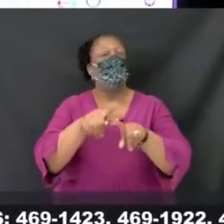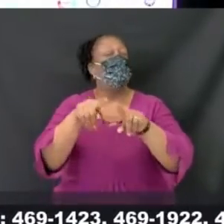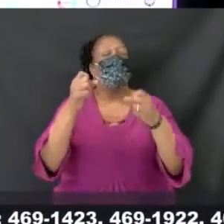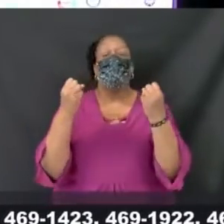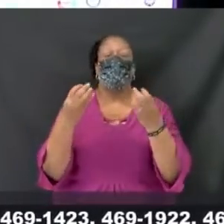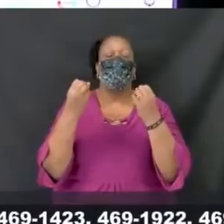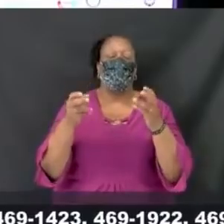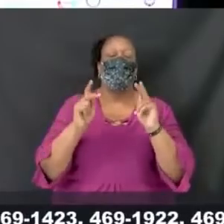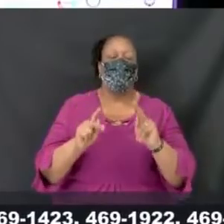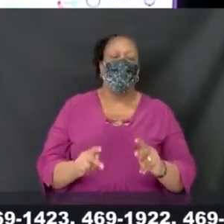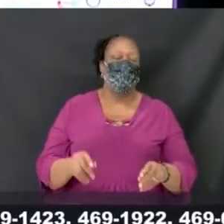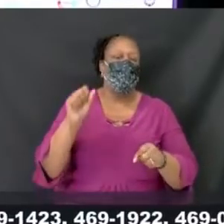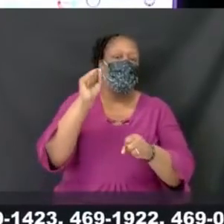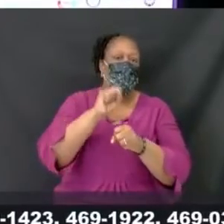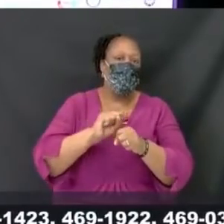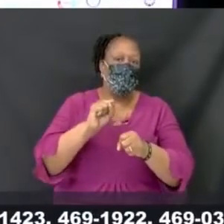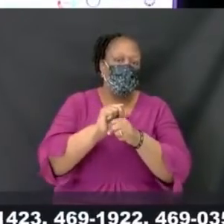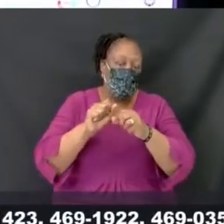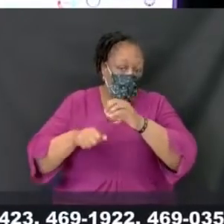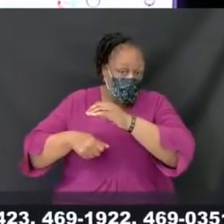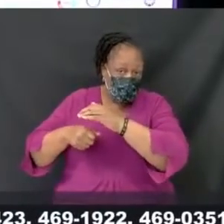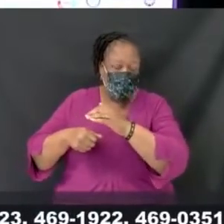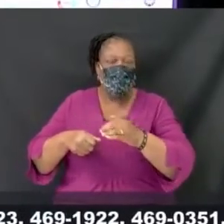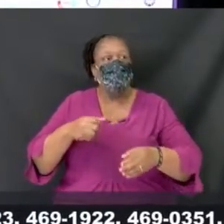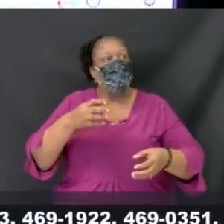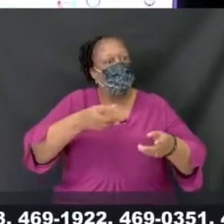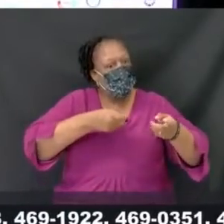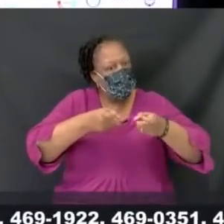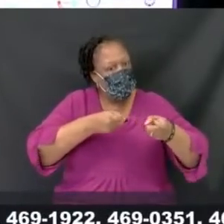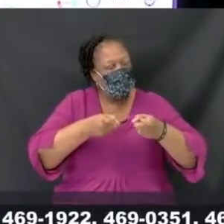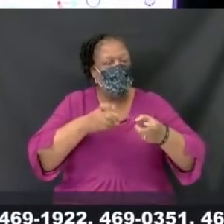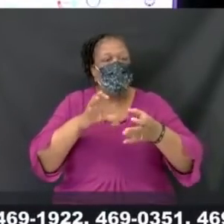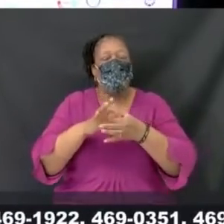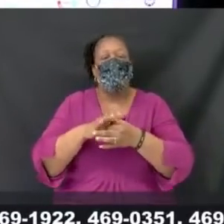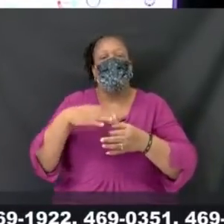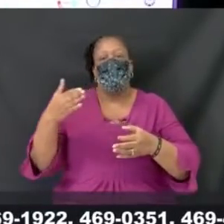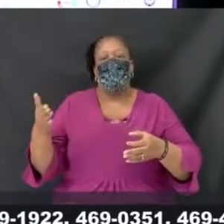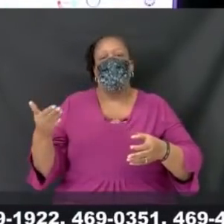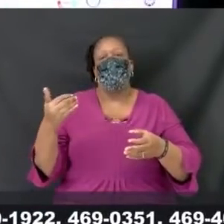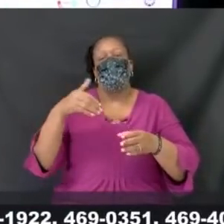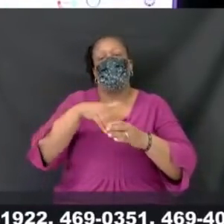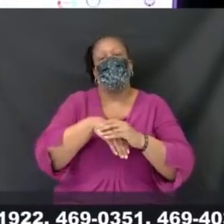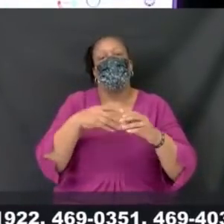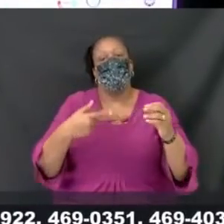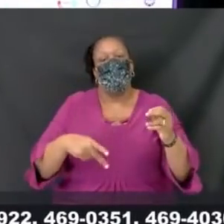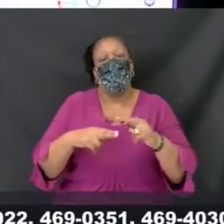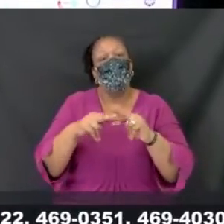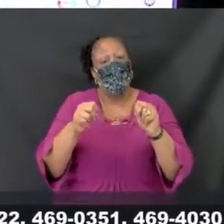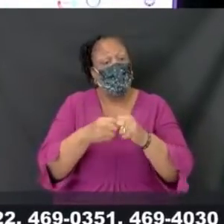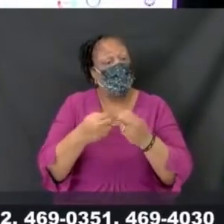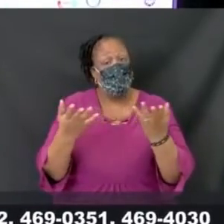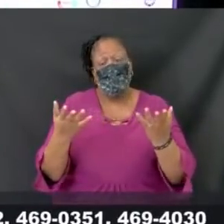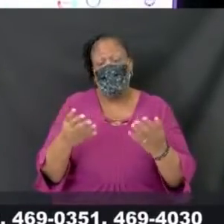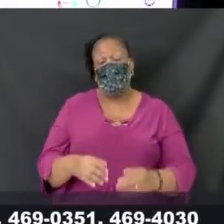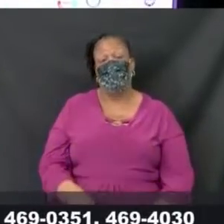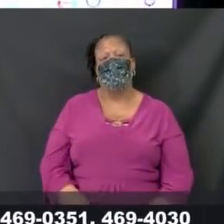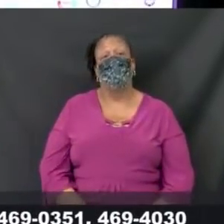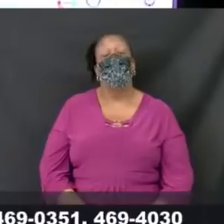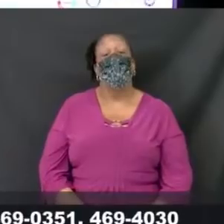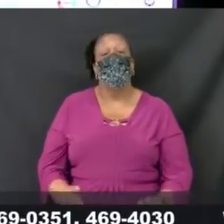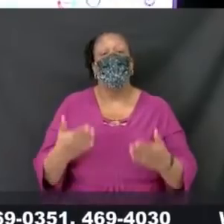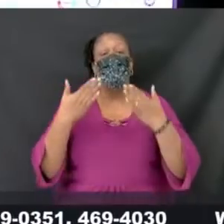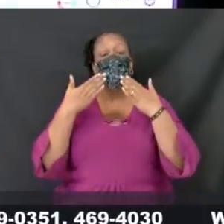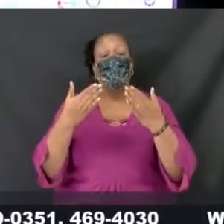who are working behind the scenes in terms of the management of the COVID-19 pandemic. We thank Mrs.